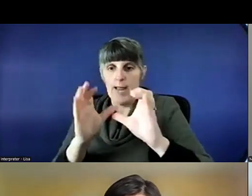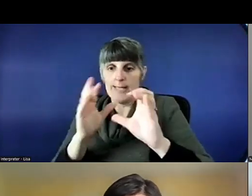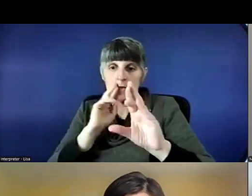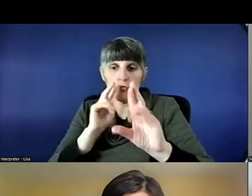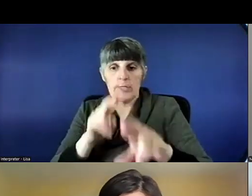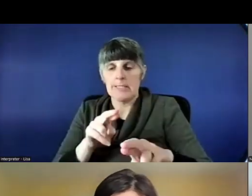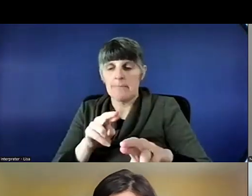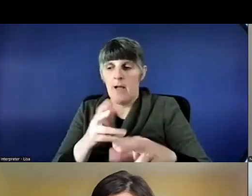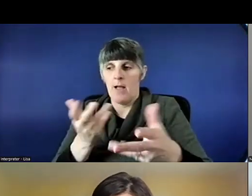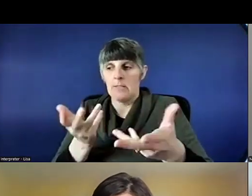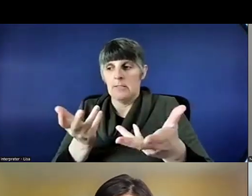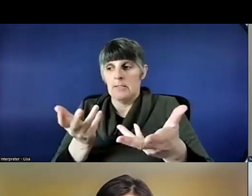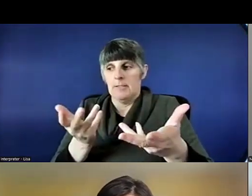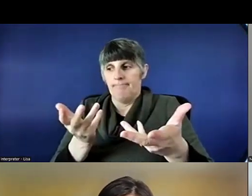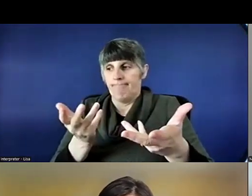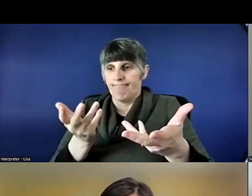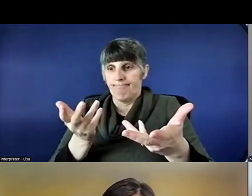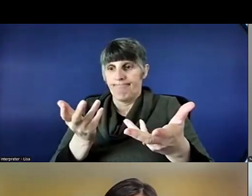response